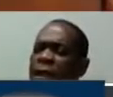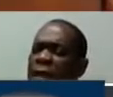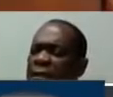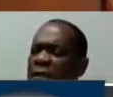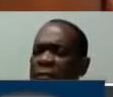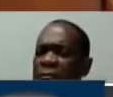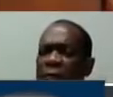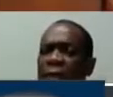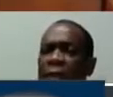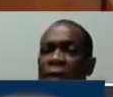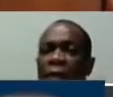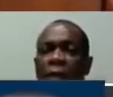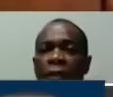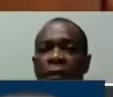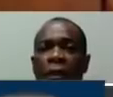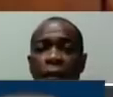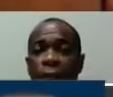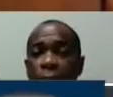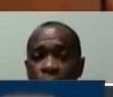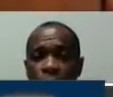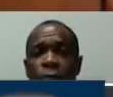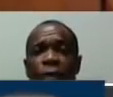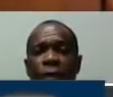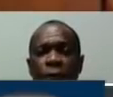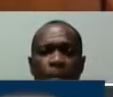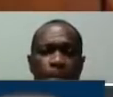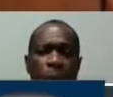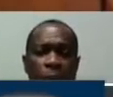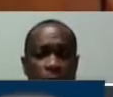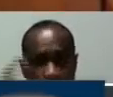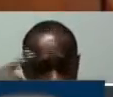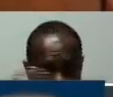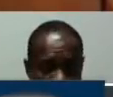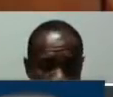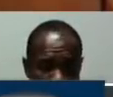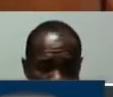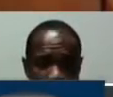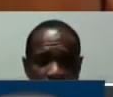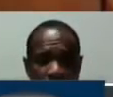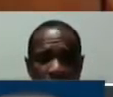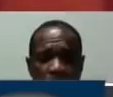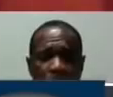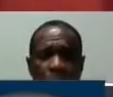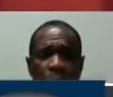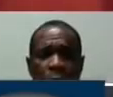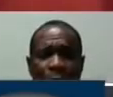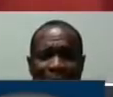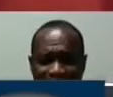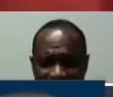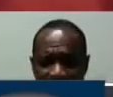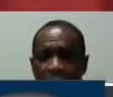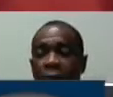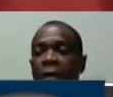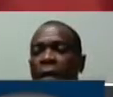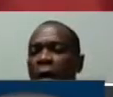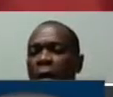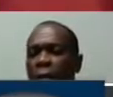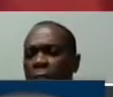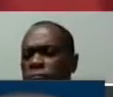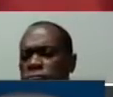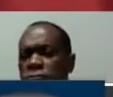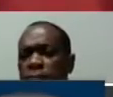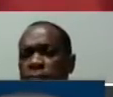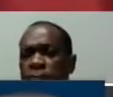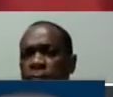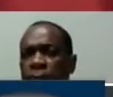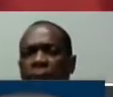mRNA, viral vector, and the inactivated vaccines, and the CMO will now go into that. Yeah, so generally, you're speaking about